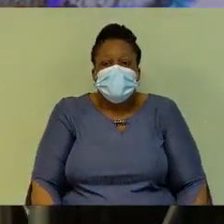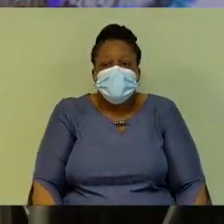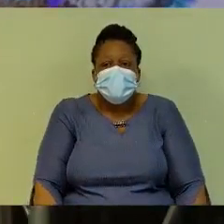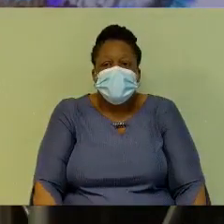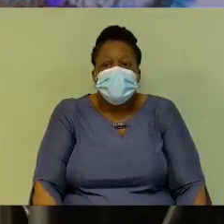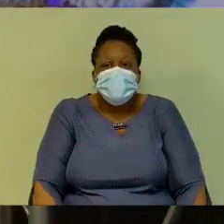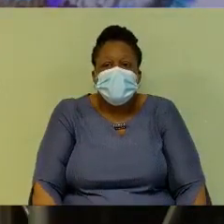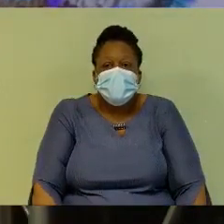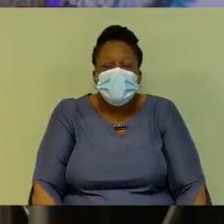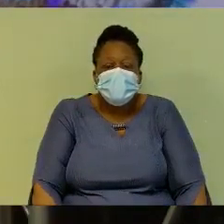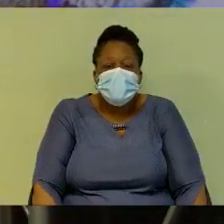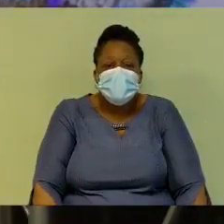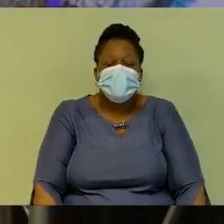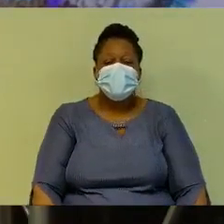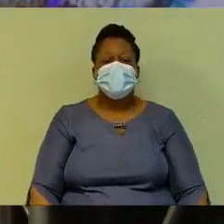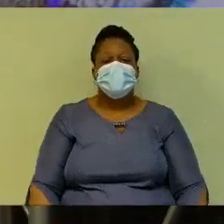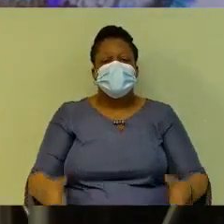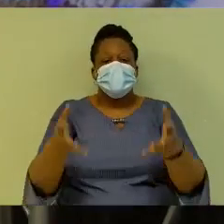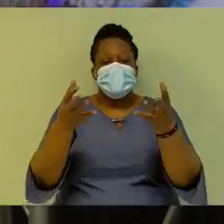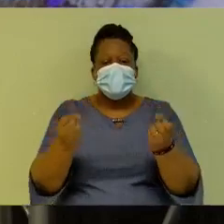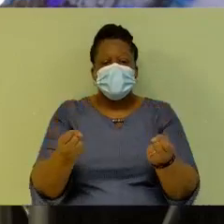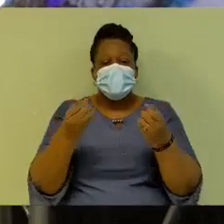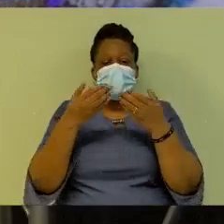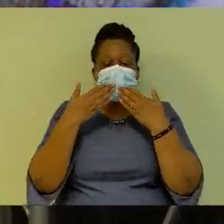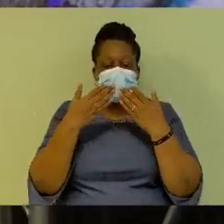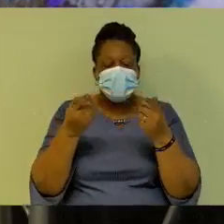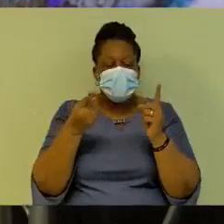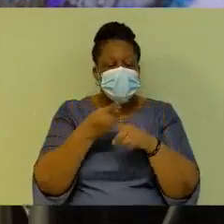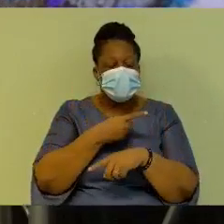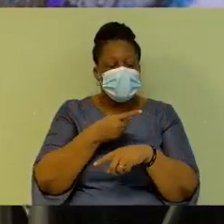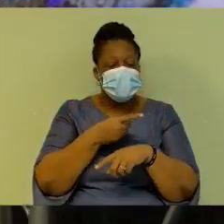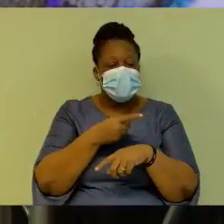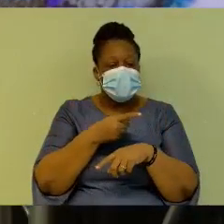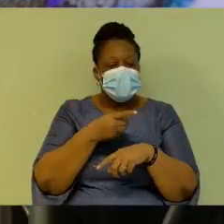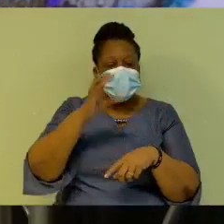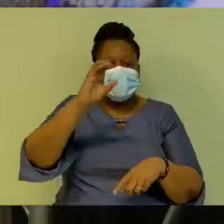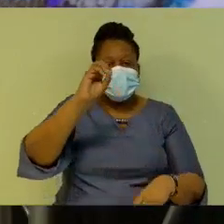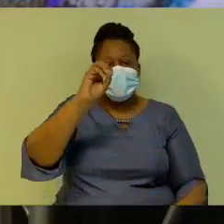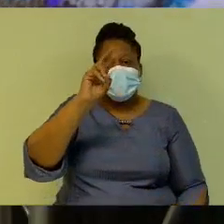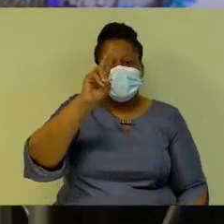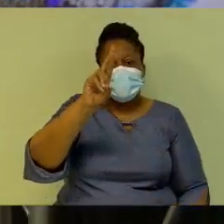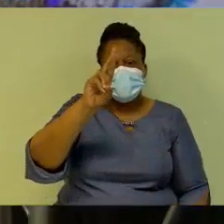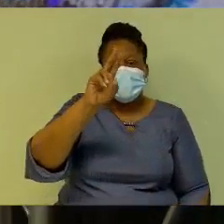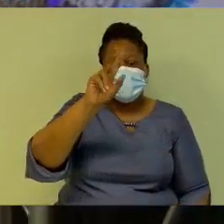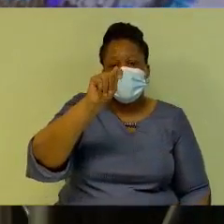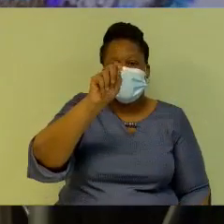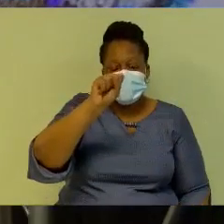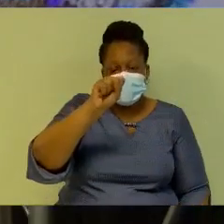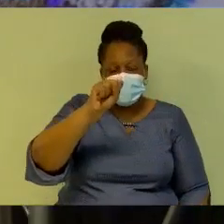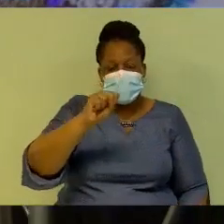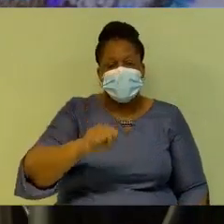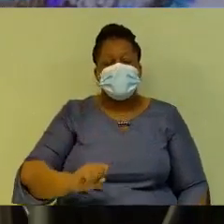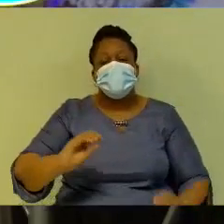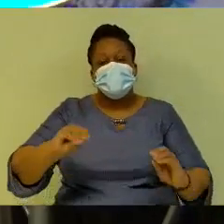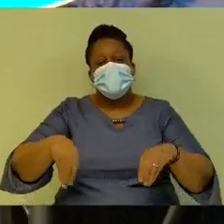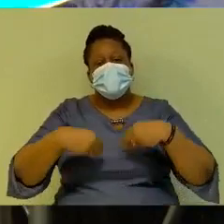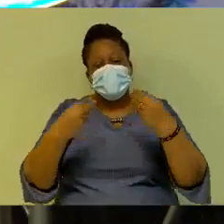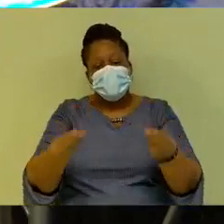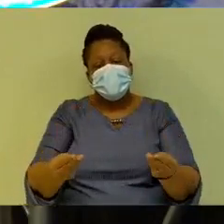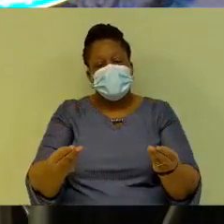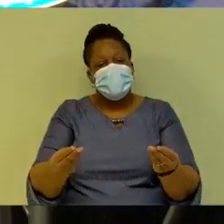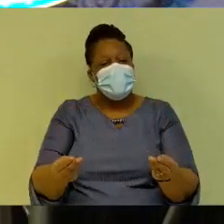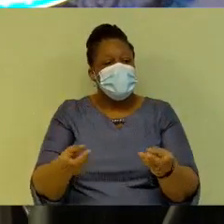was made by Quartz Limited. And Quartz would like to let the populace of St. Kitts and Nevis know that today,